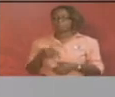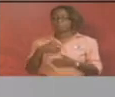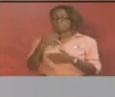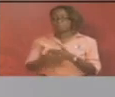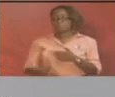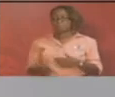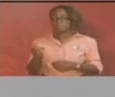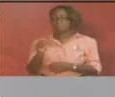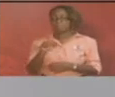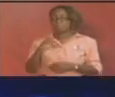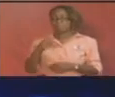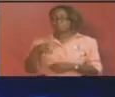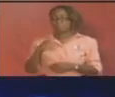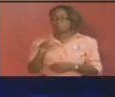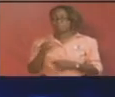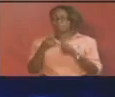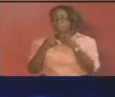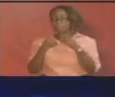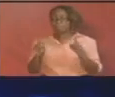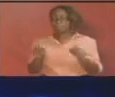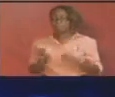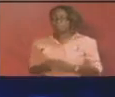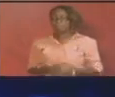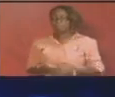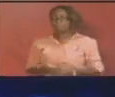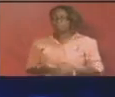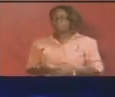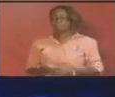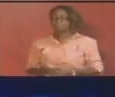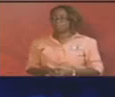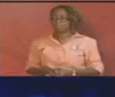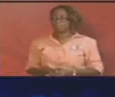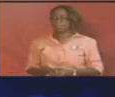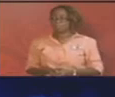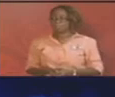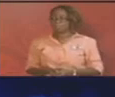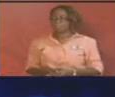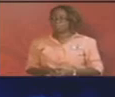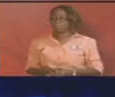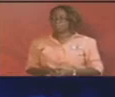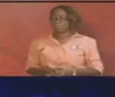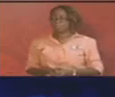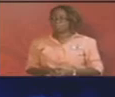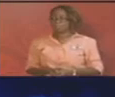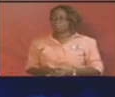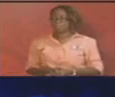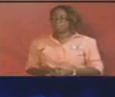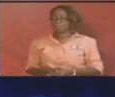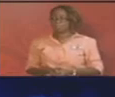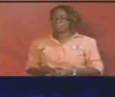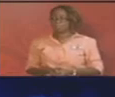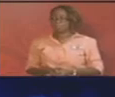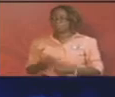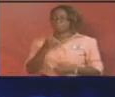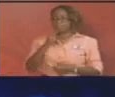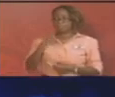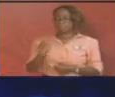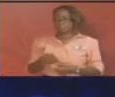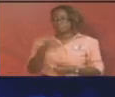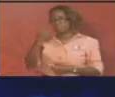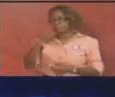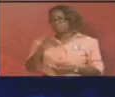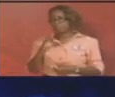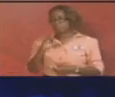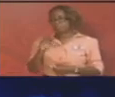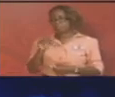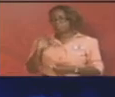Good morning, Private Harry, azpnews.com. My questions are for the CMO. CMO, there is a